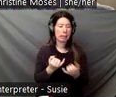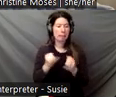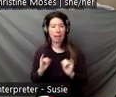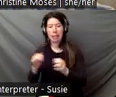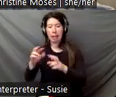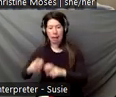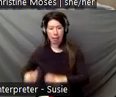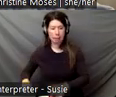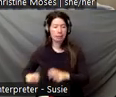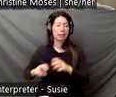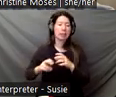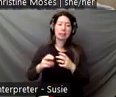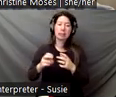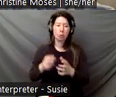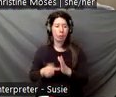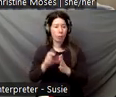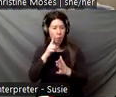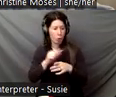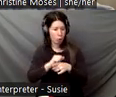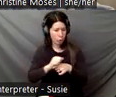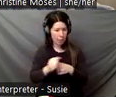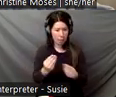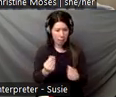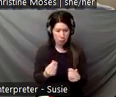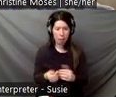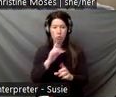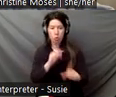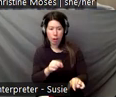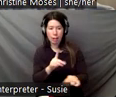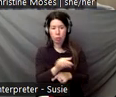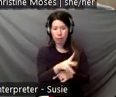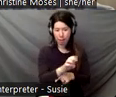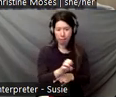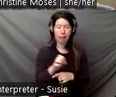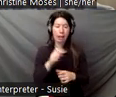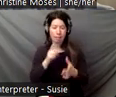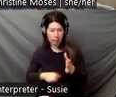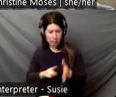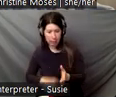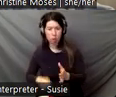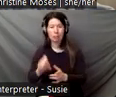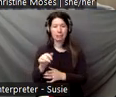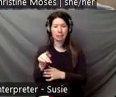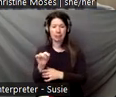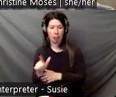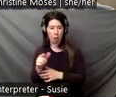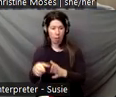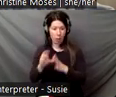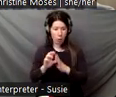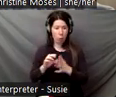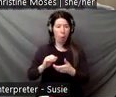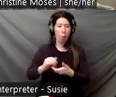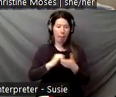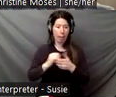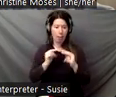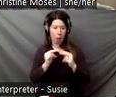training materials, directives, investigations, sentinel reviews, and collective bargaining that may be necessary to inform the board's